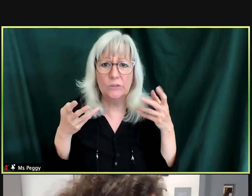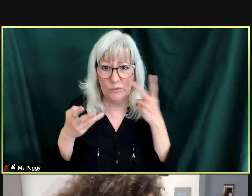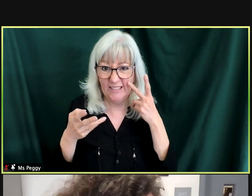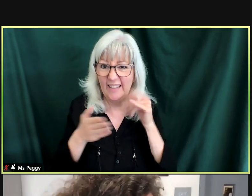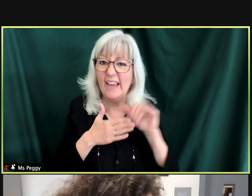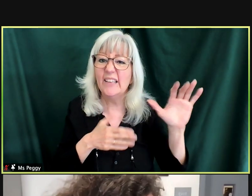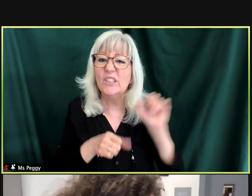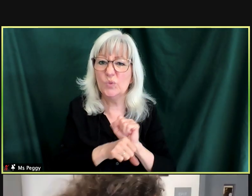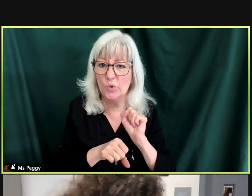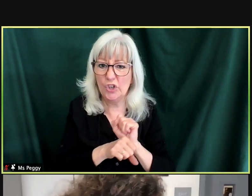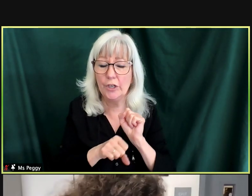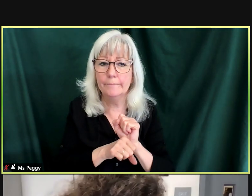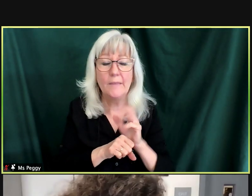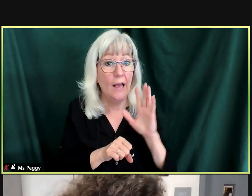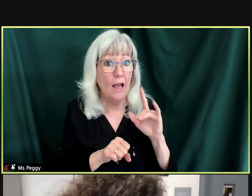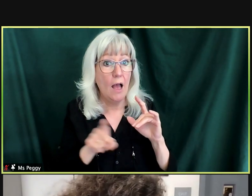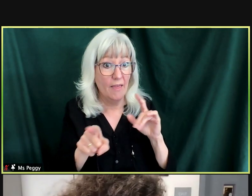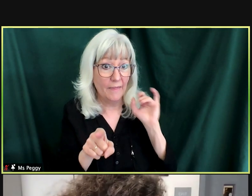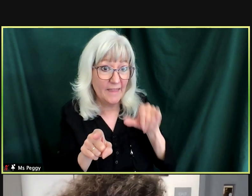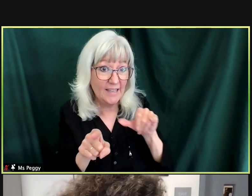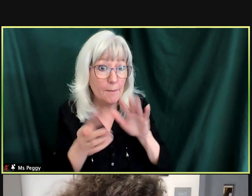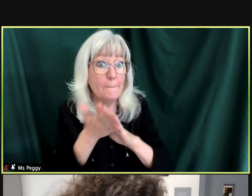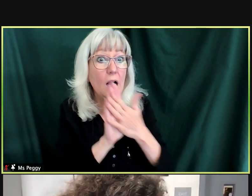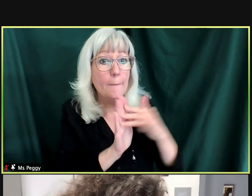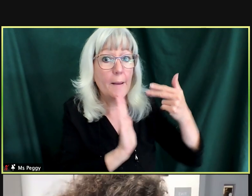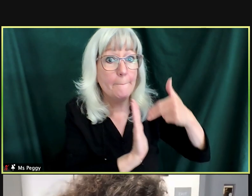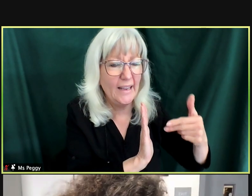I'll show you the painting that came from this.